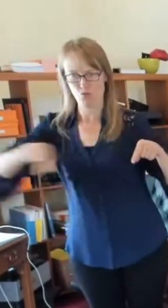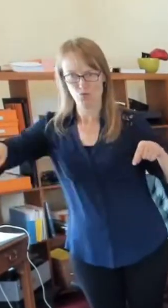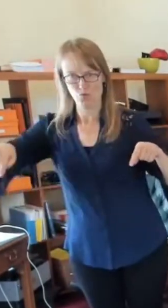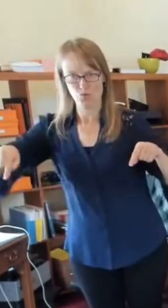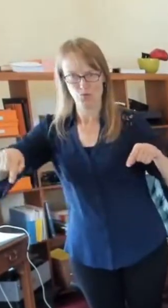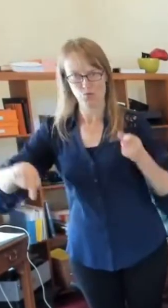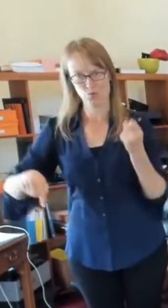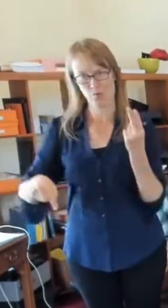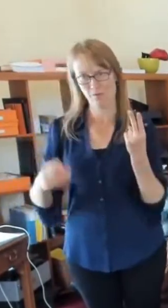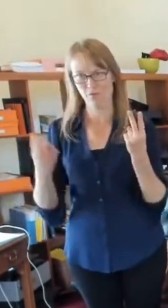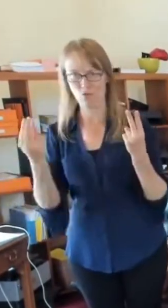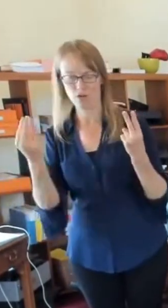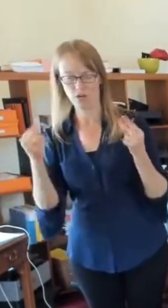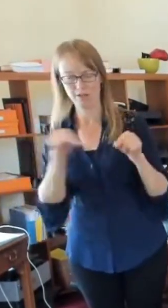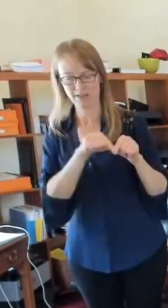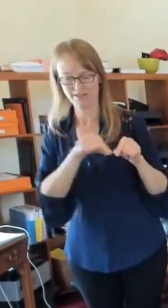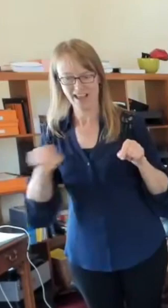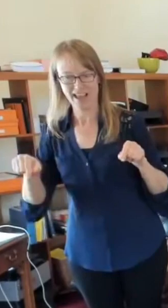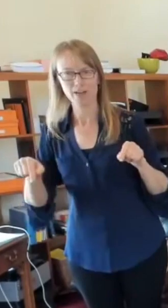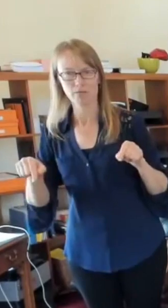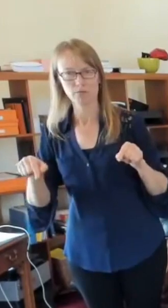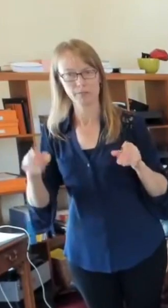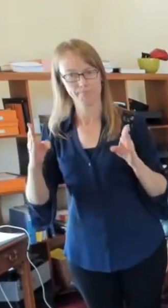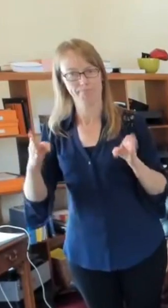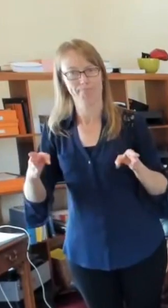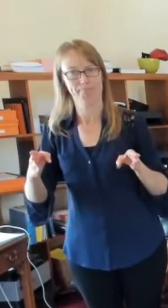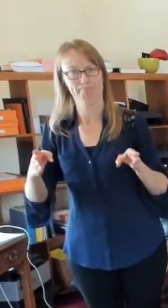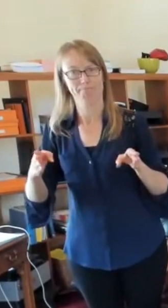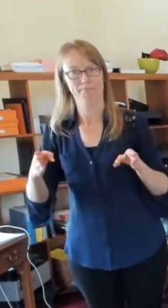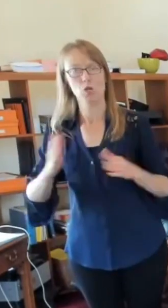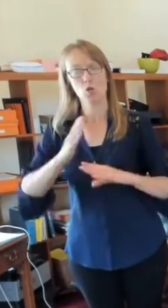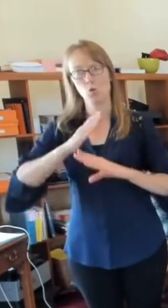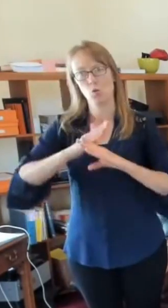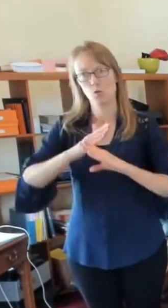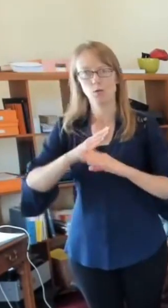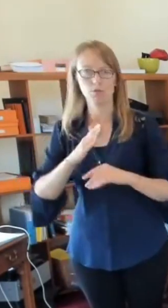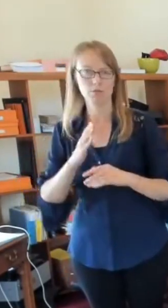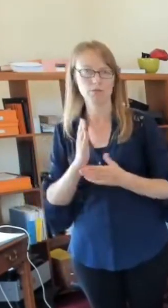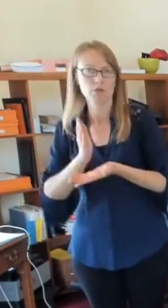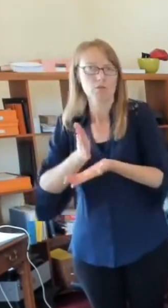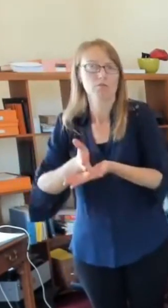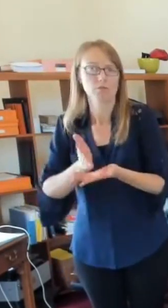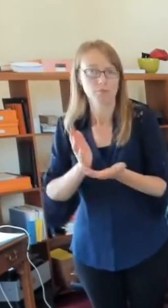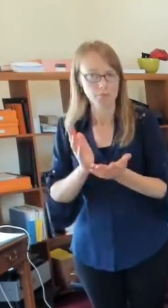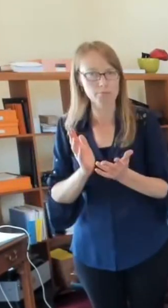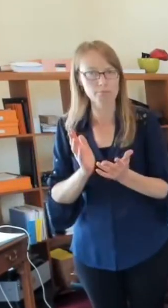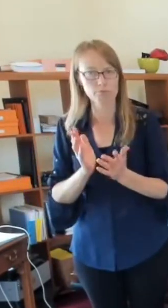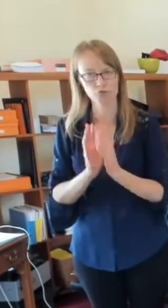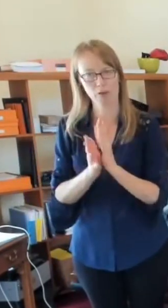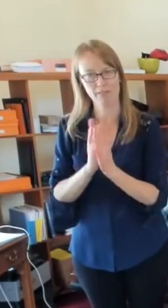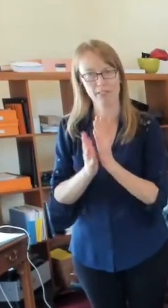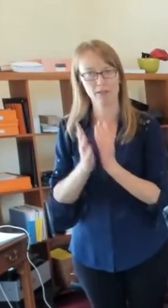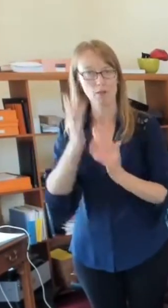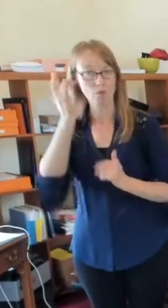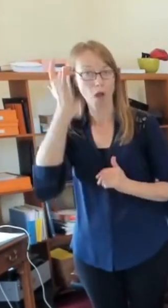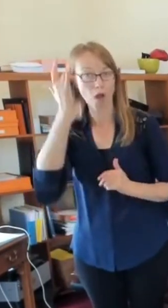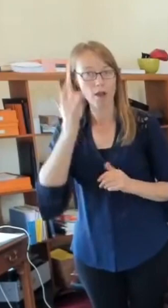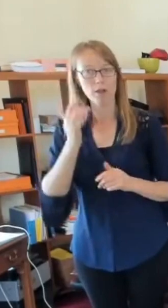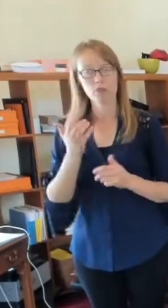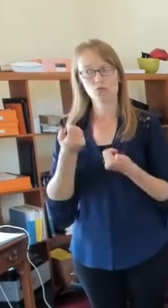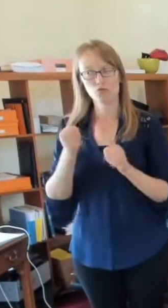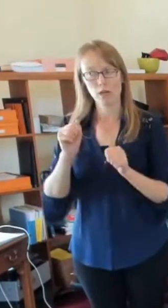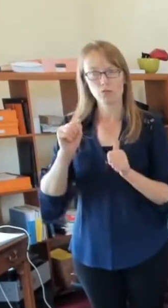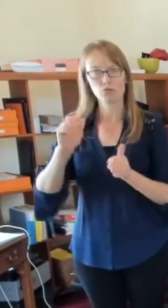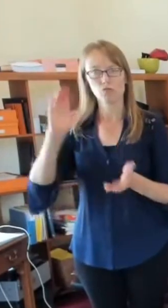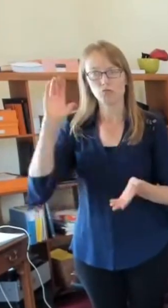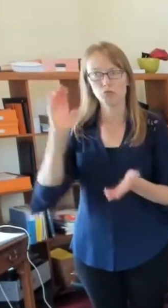all, I would call them emergency changes to really try to cut down on the speeding, the